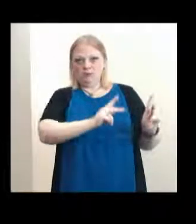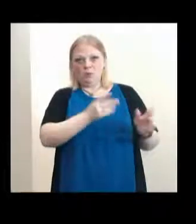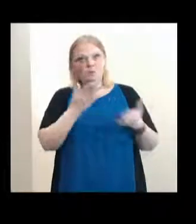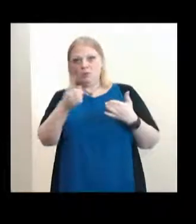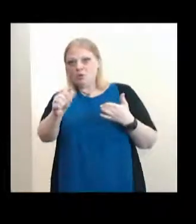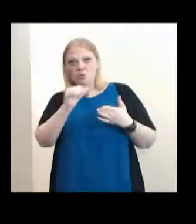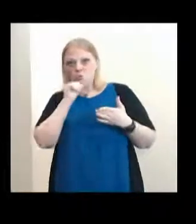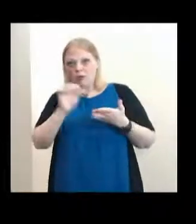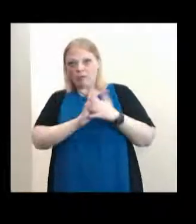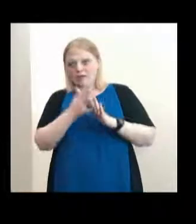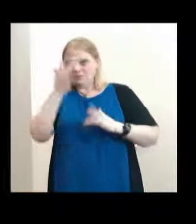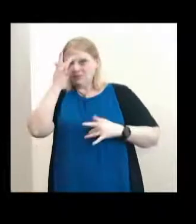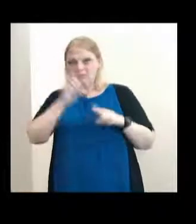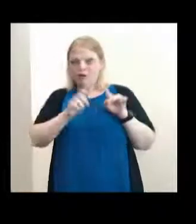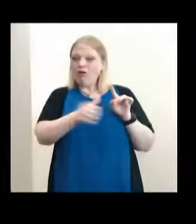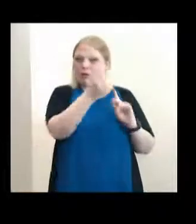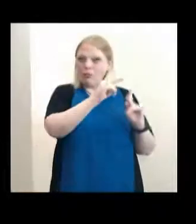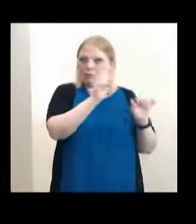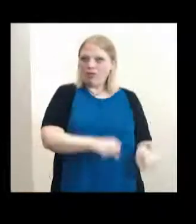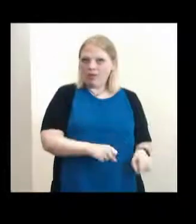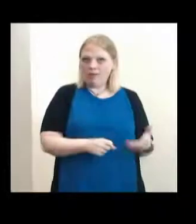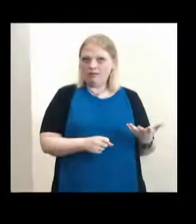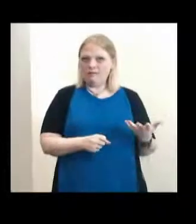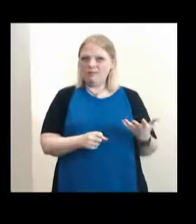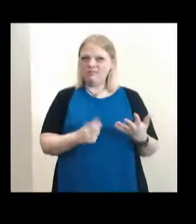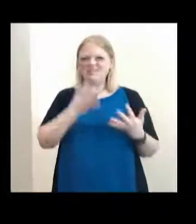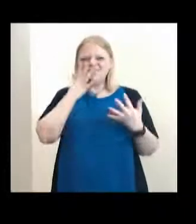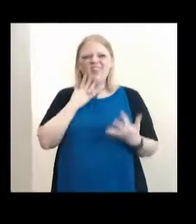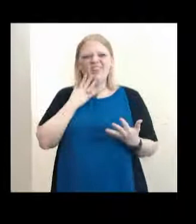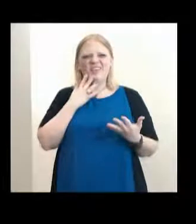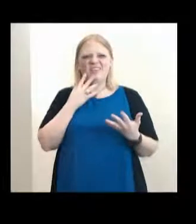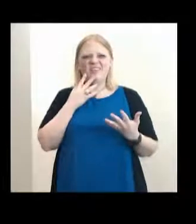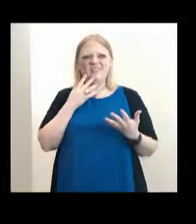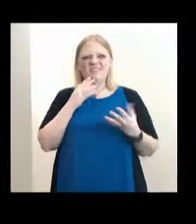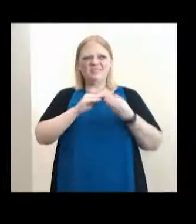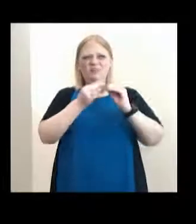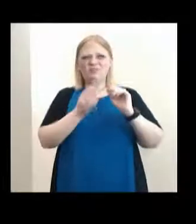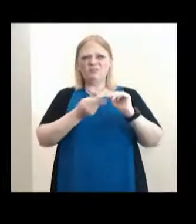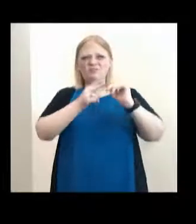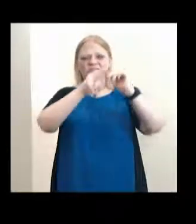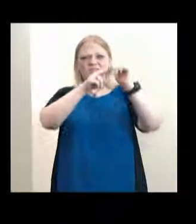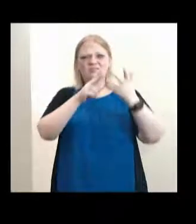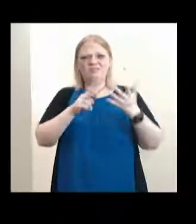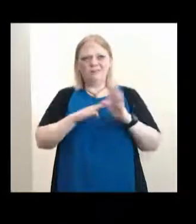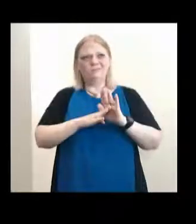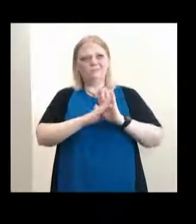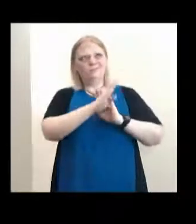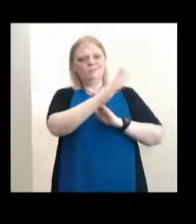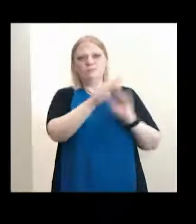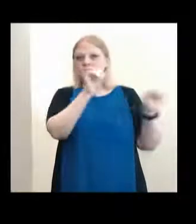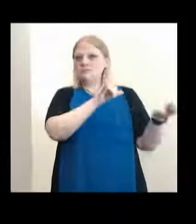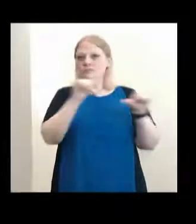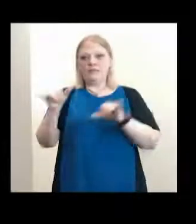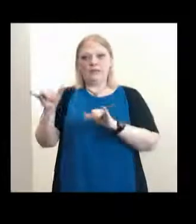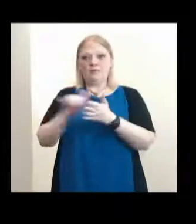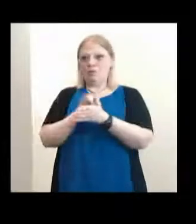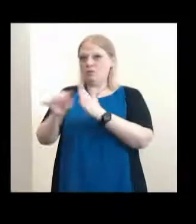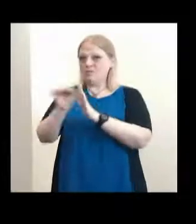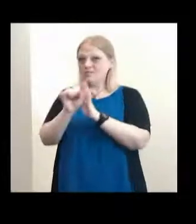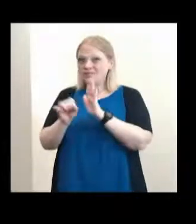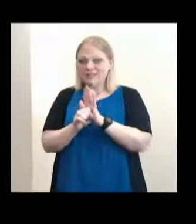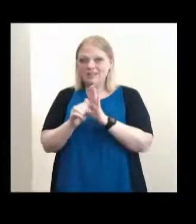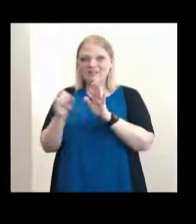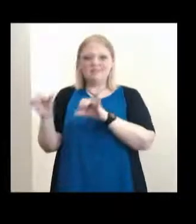sick from it. And it's just pretty sad to see these numbers going up. It is the same thing that they're seeing in New York State and the same thing